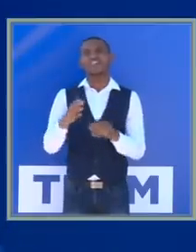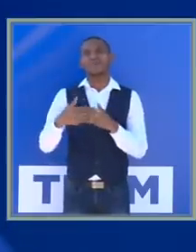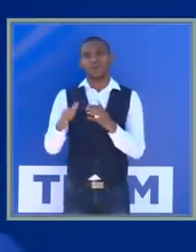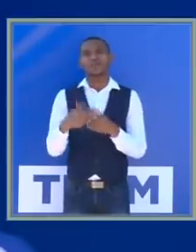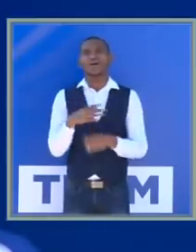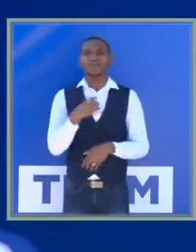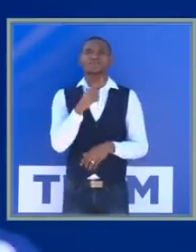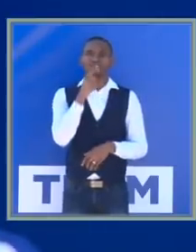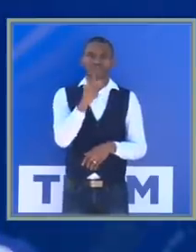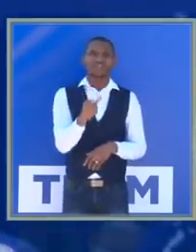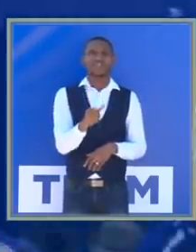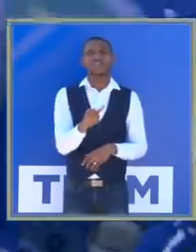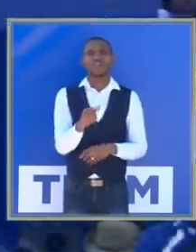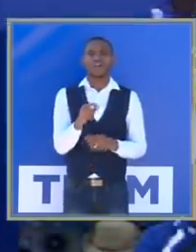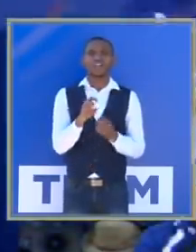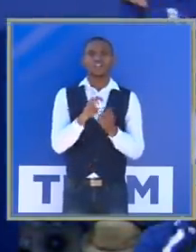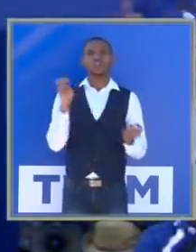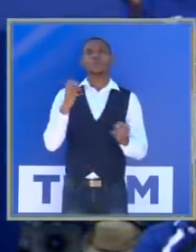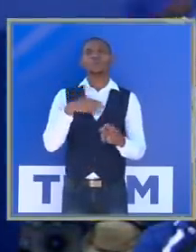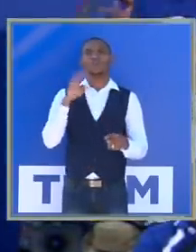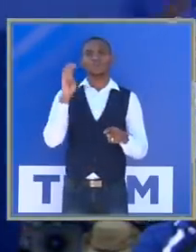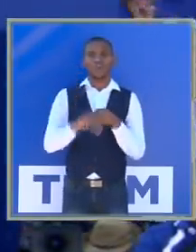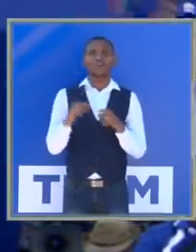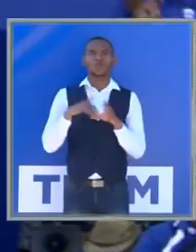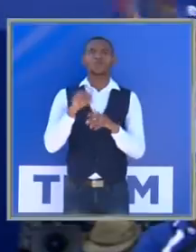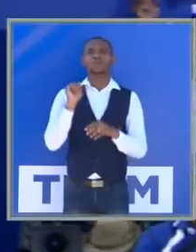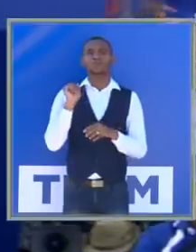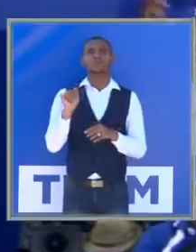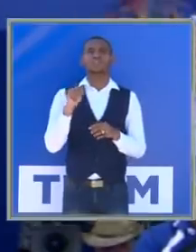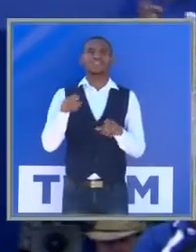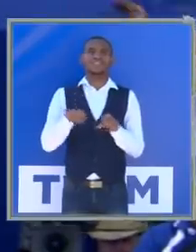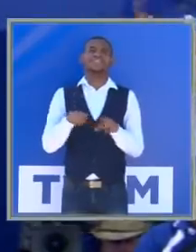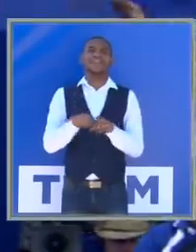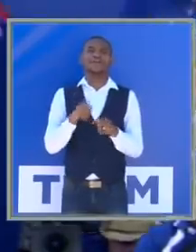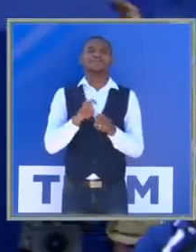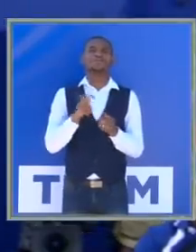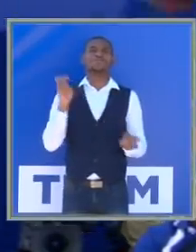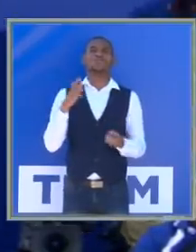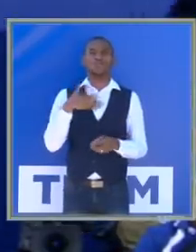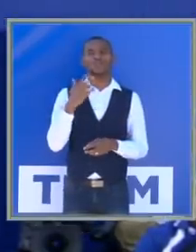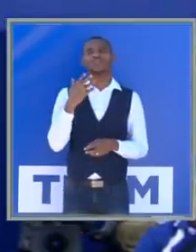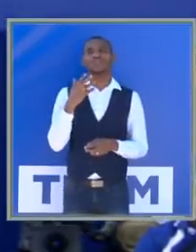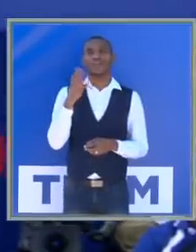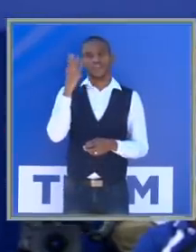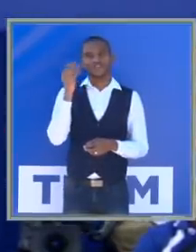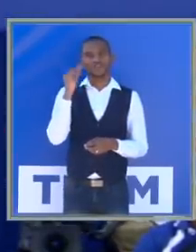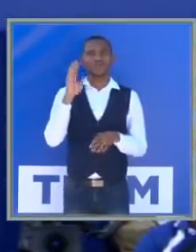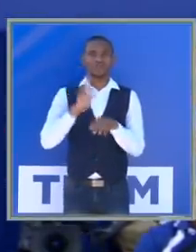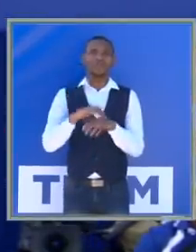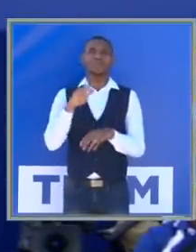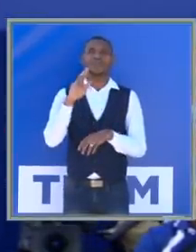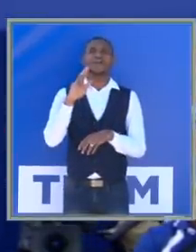here to say the shock you discovered when you were in trade is a shock you are about to experience on the 8th of May.